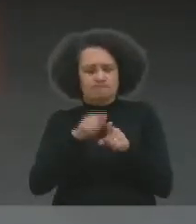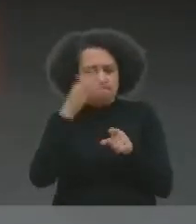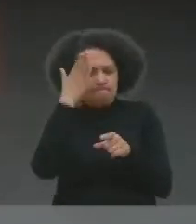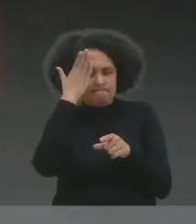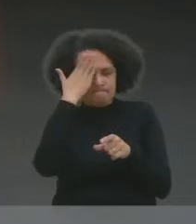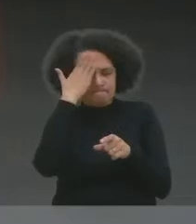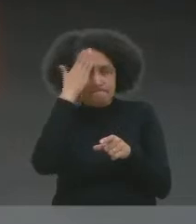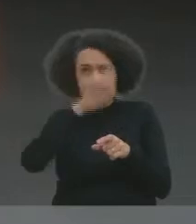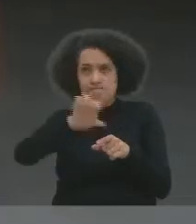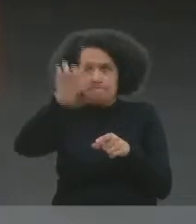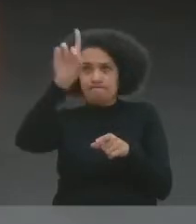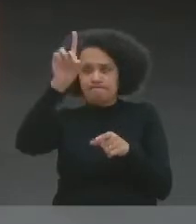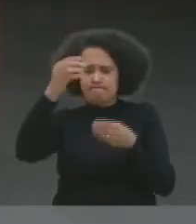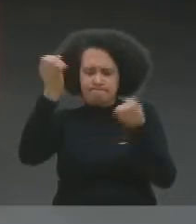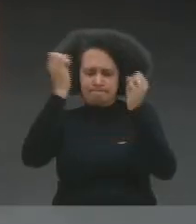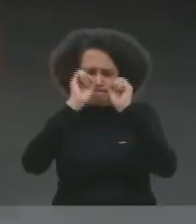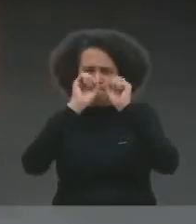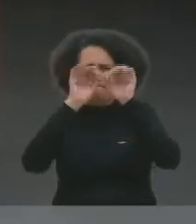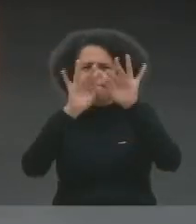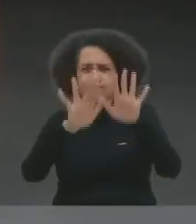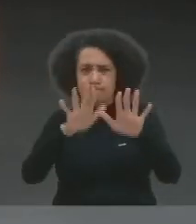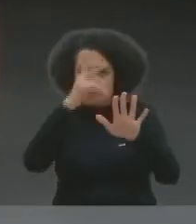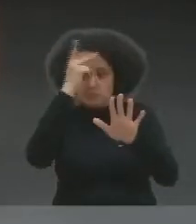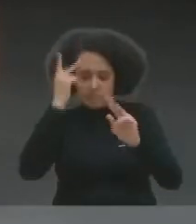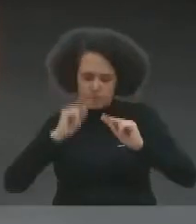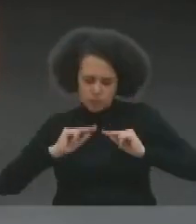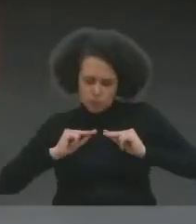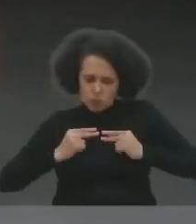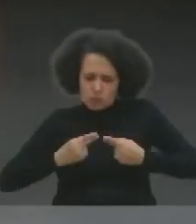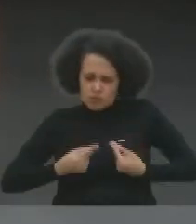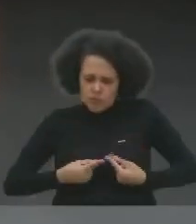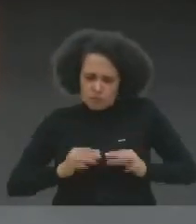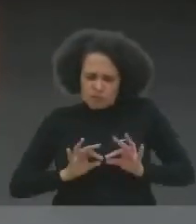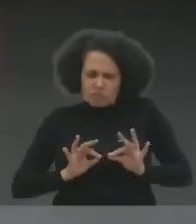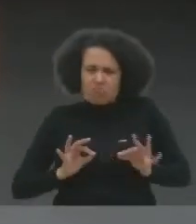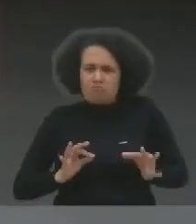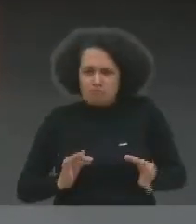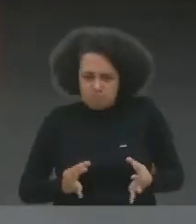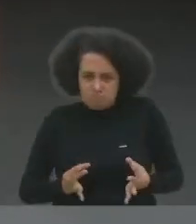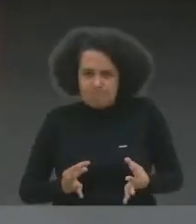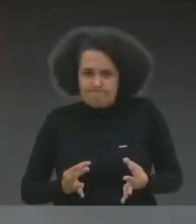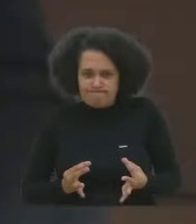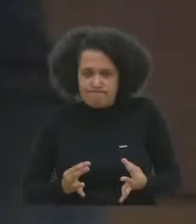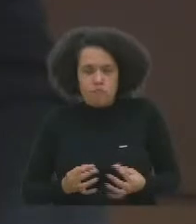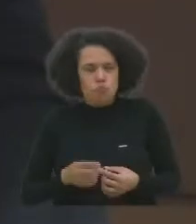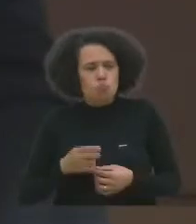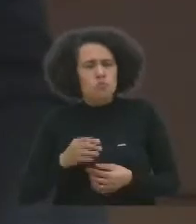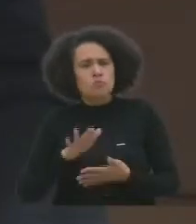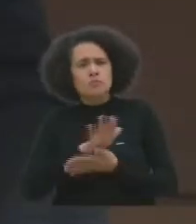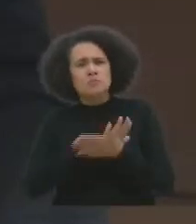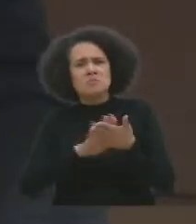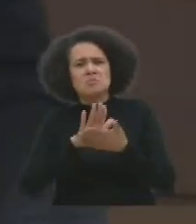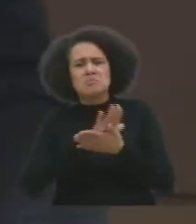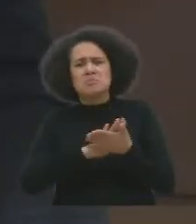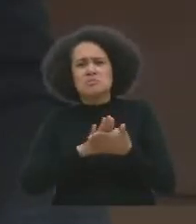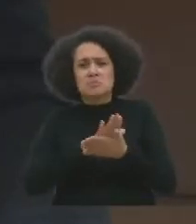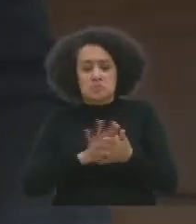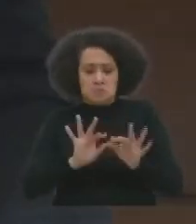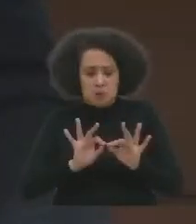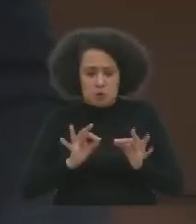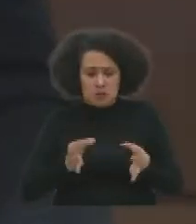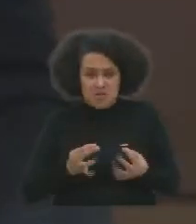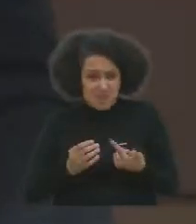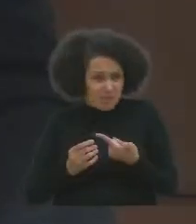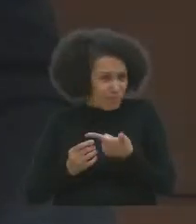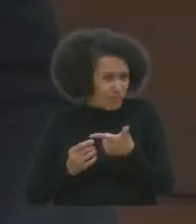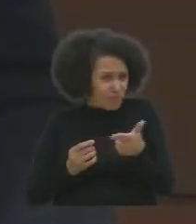concede as suas graças aos humildes. No humility, no grace. Sem humildade, não